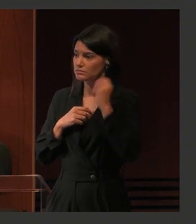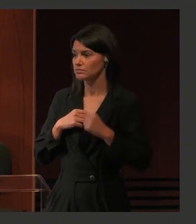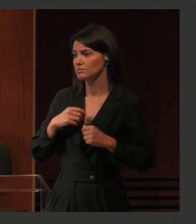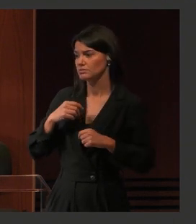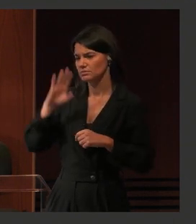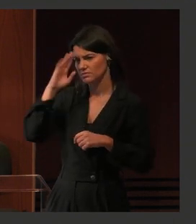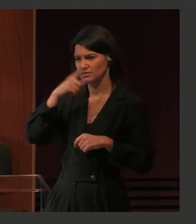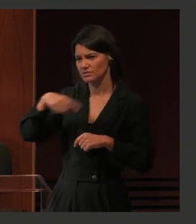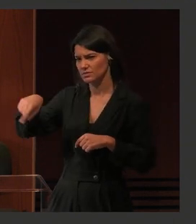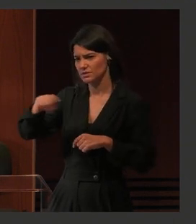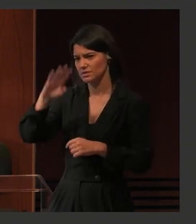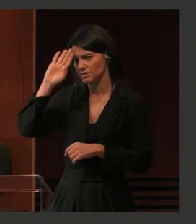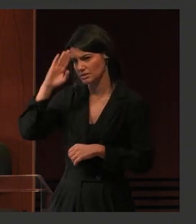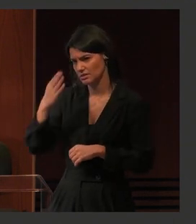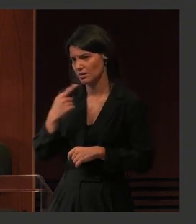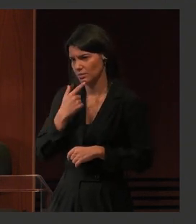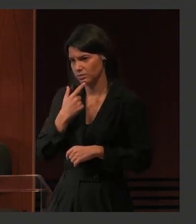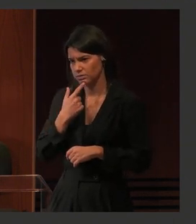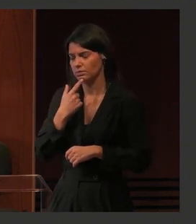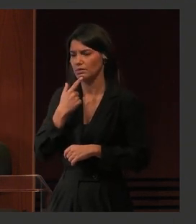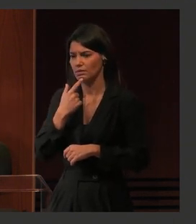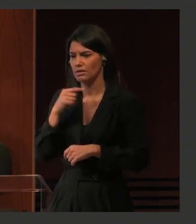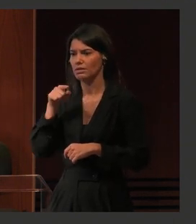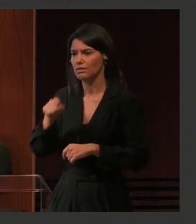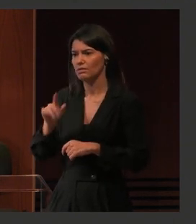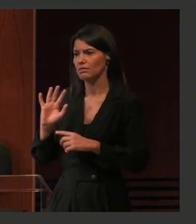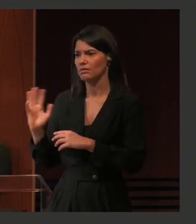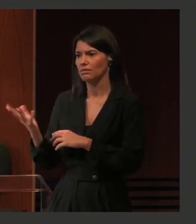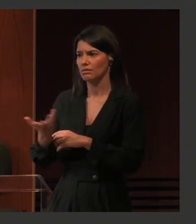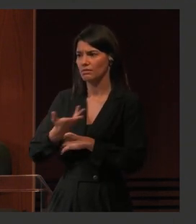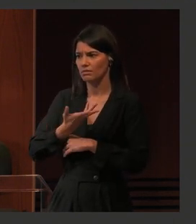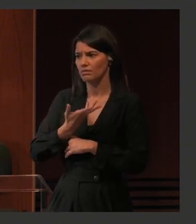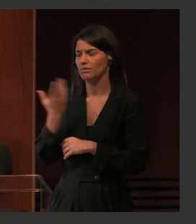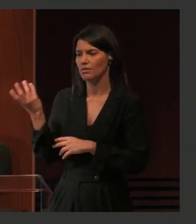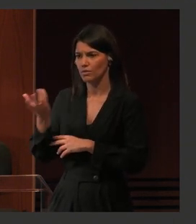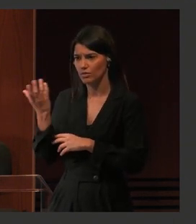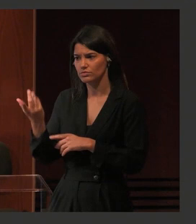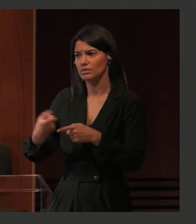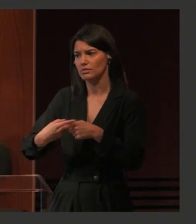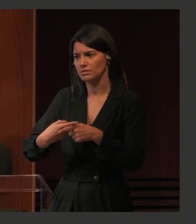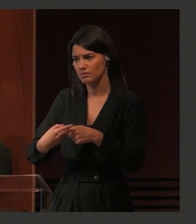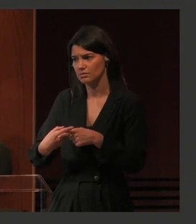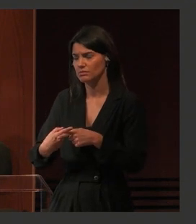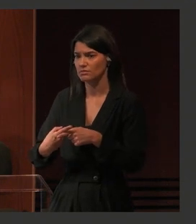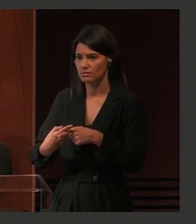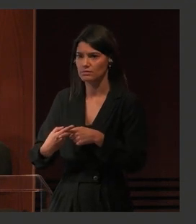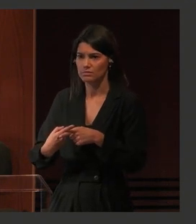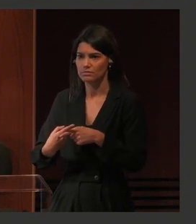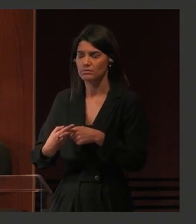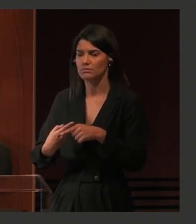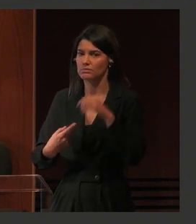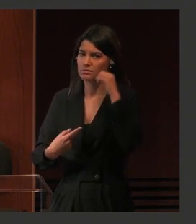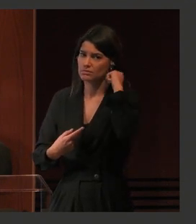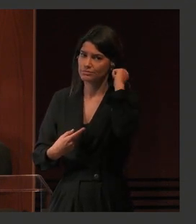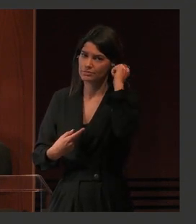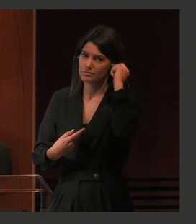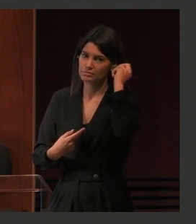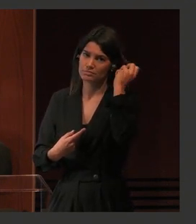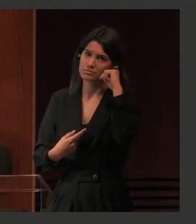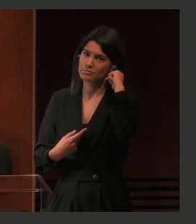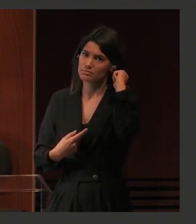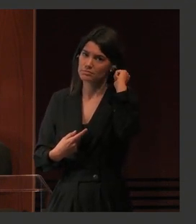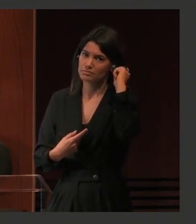lot of this, welcoming, vibrant, and culturally interesting environment. It should be an